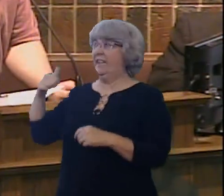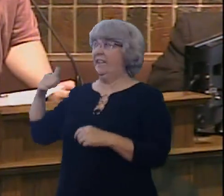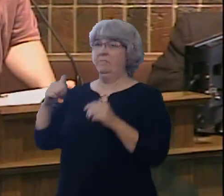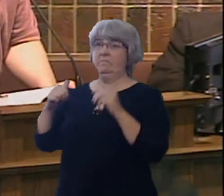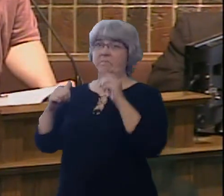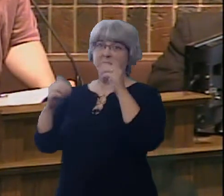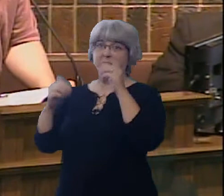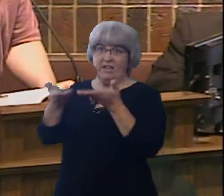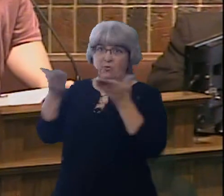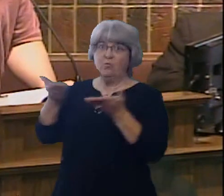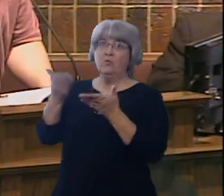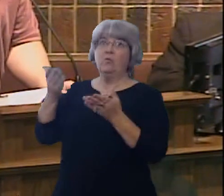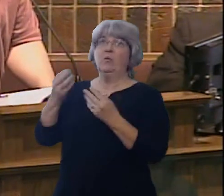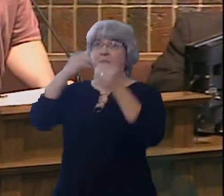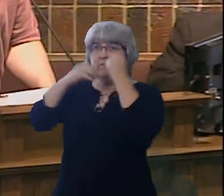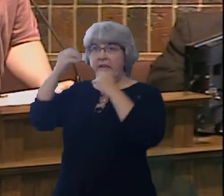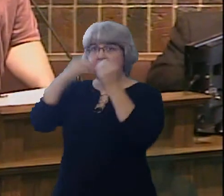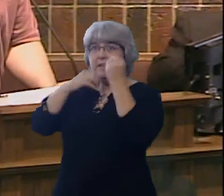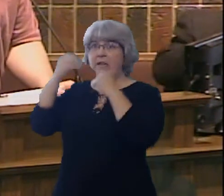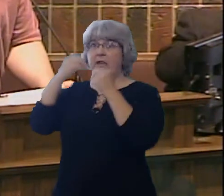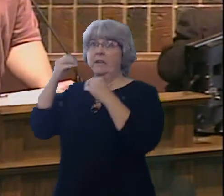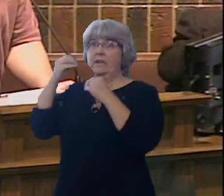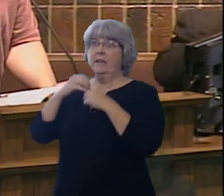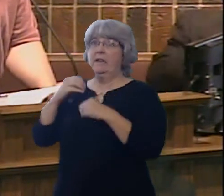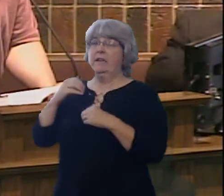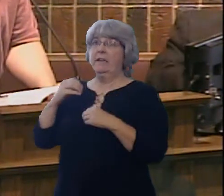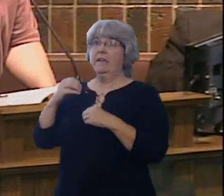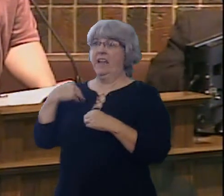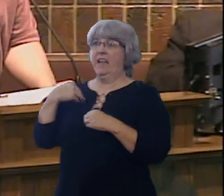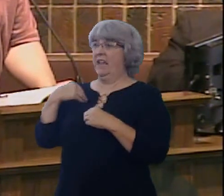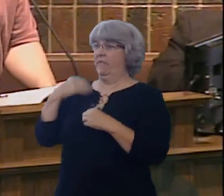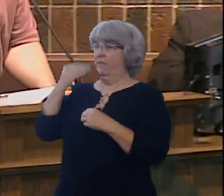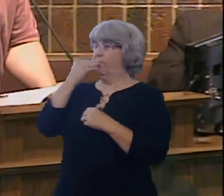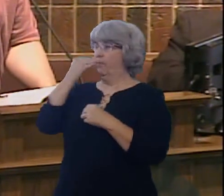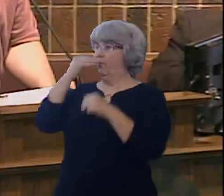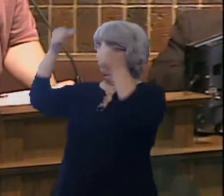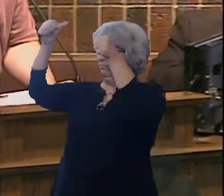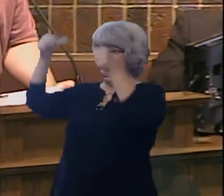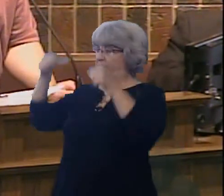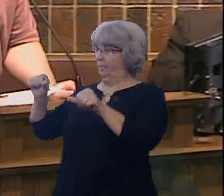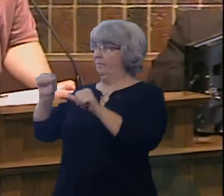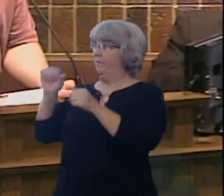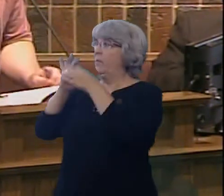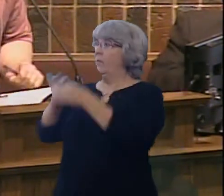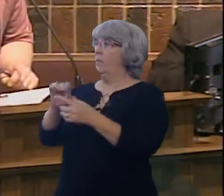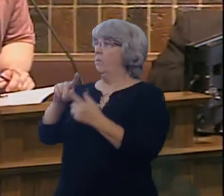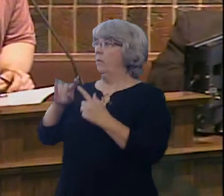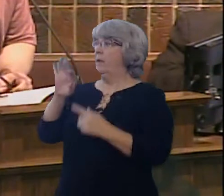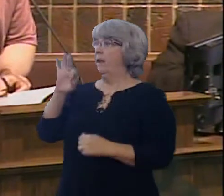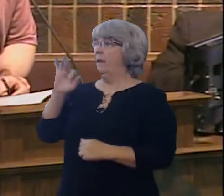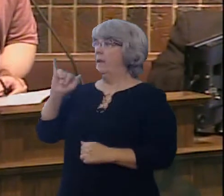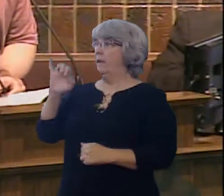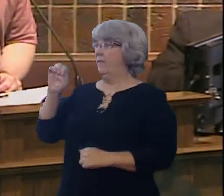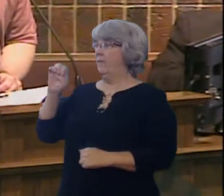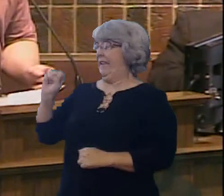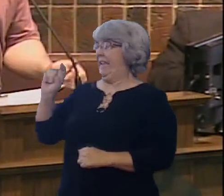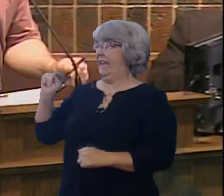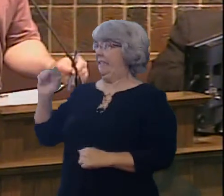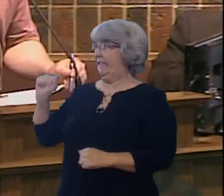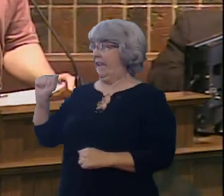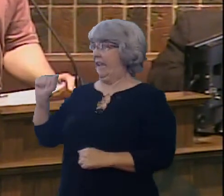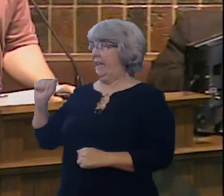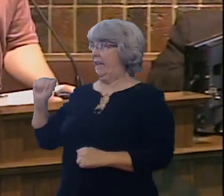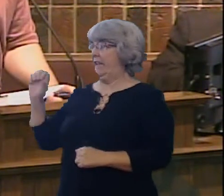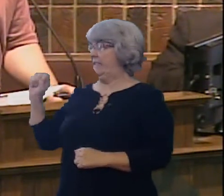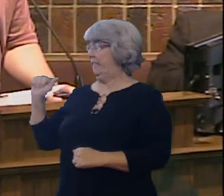menu. The menu will be Fiesta Salad, and there is a sign-up sheet for what you'd like to bring out in the